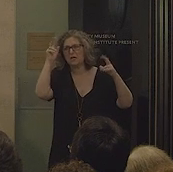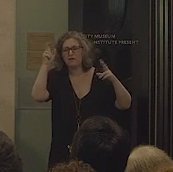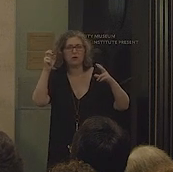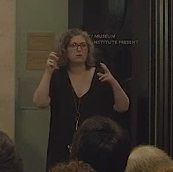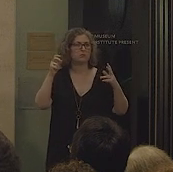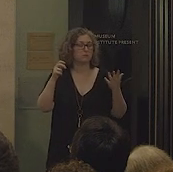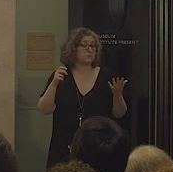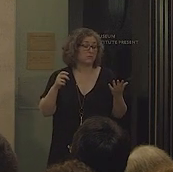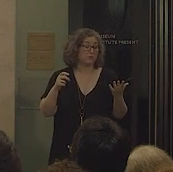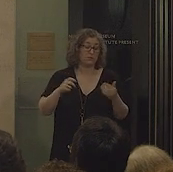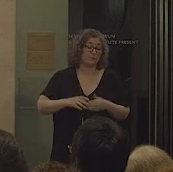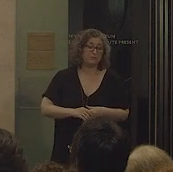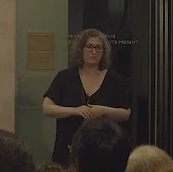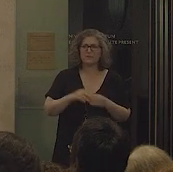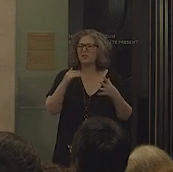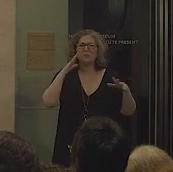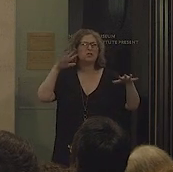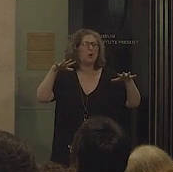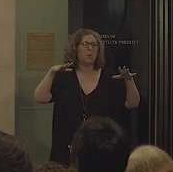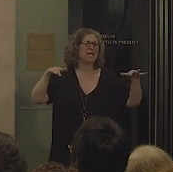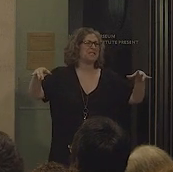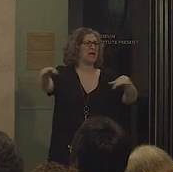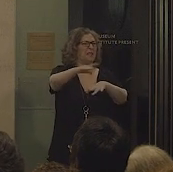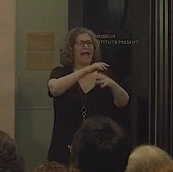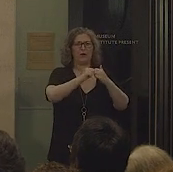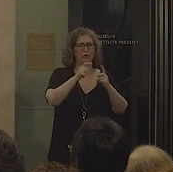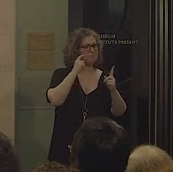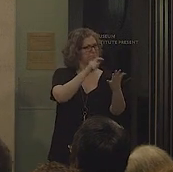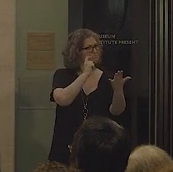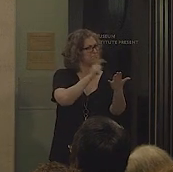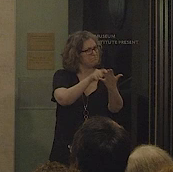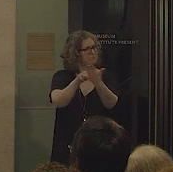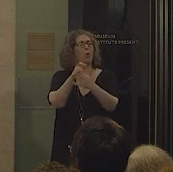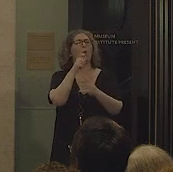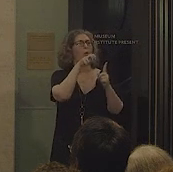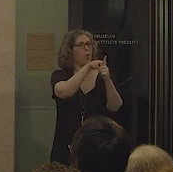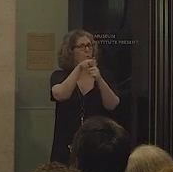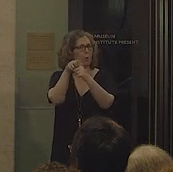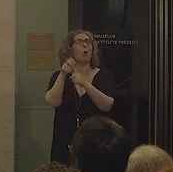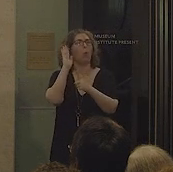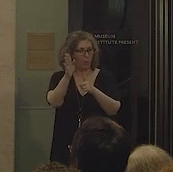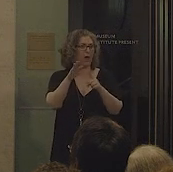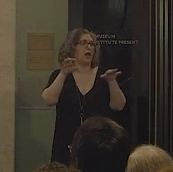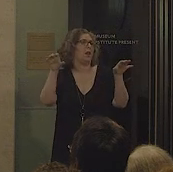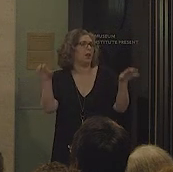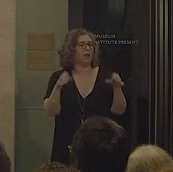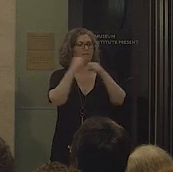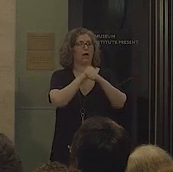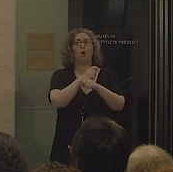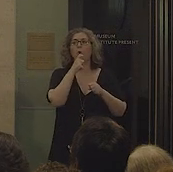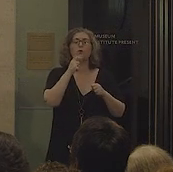There's so much noise out there. How do you find the right ones? How do you know who is actually going to just let off